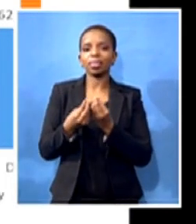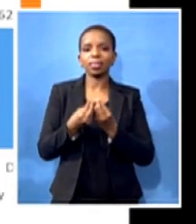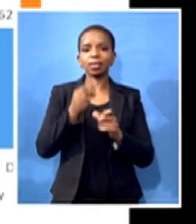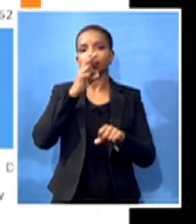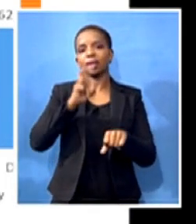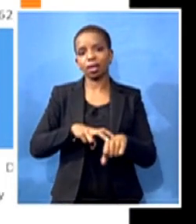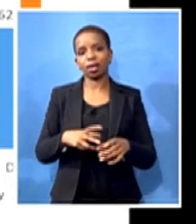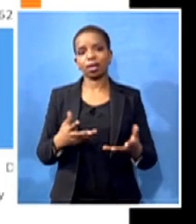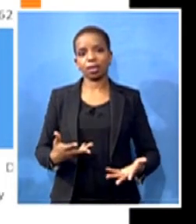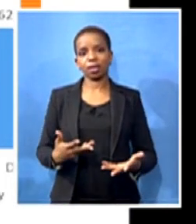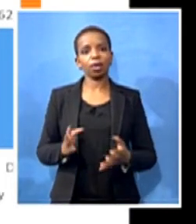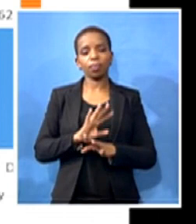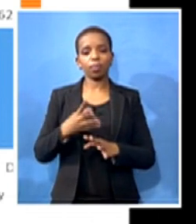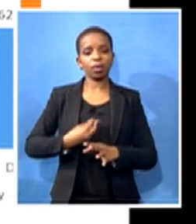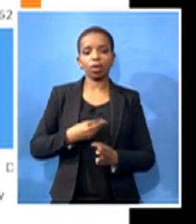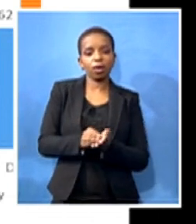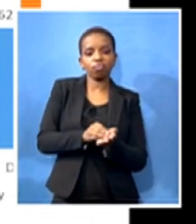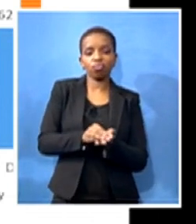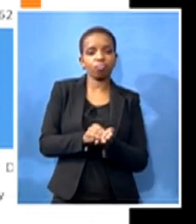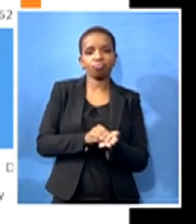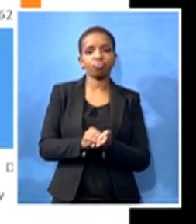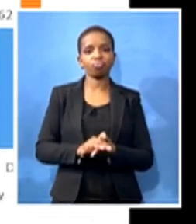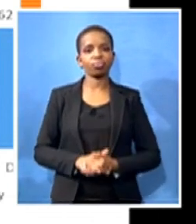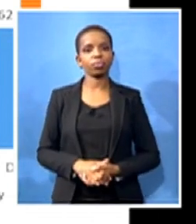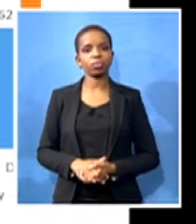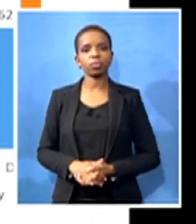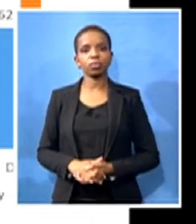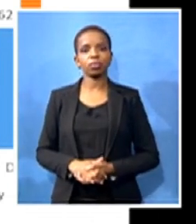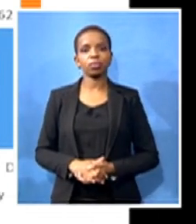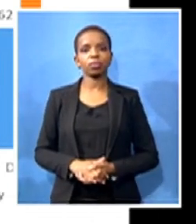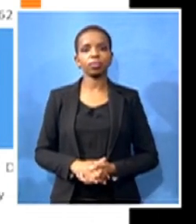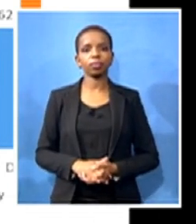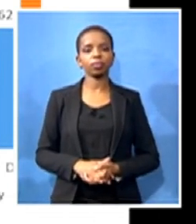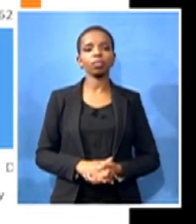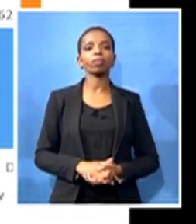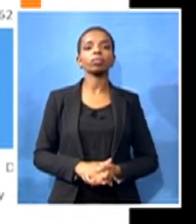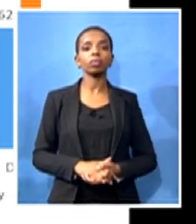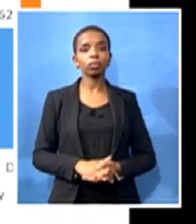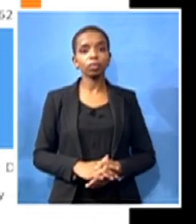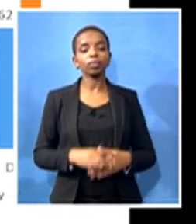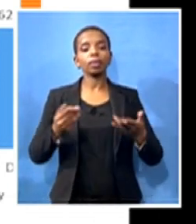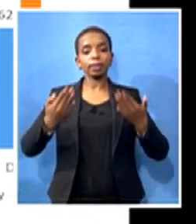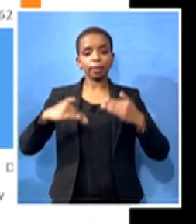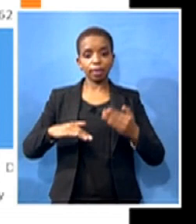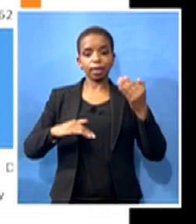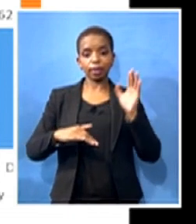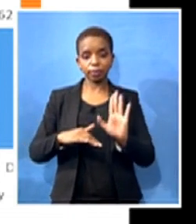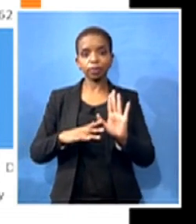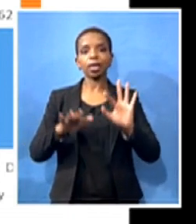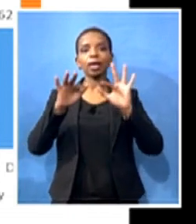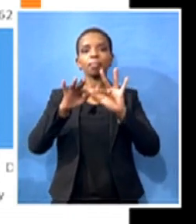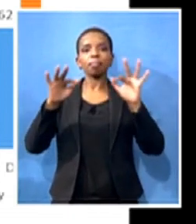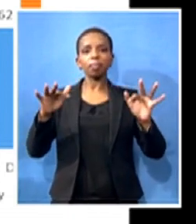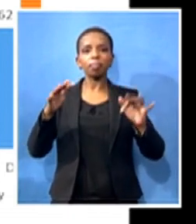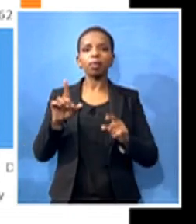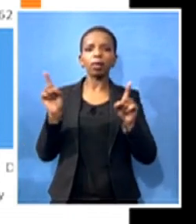Next slide. So people who trust the president are more willing to sacrifice their